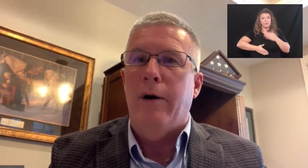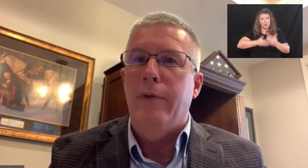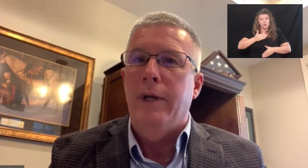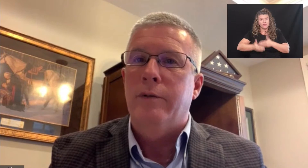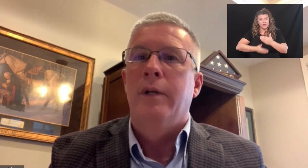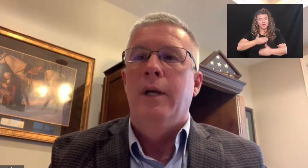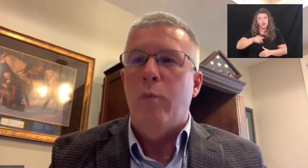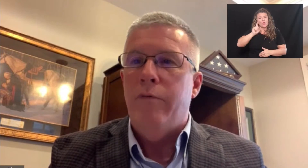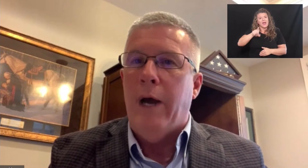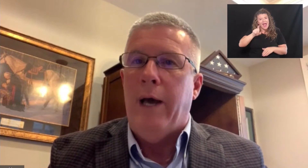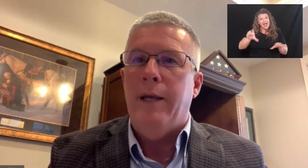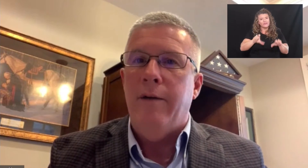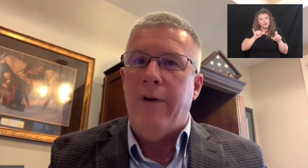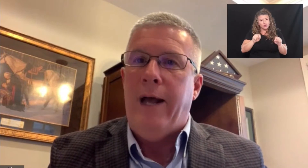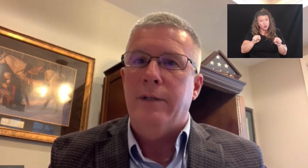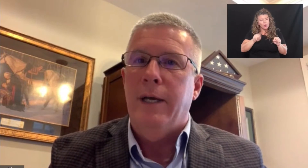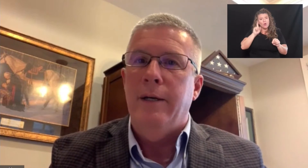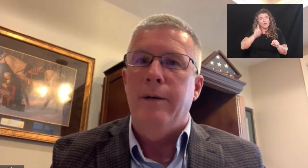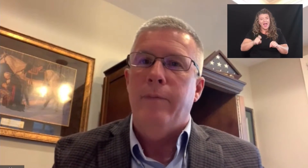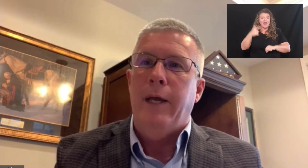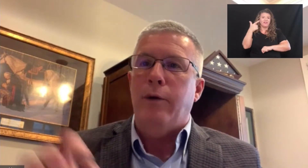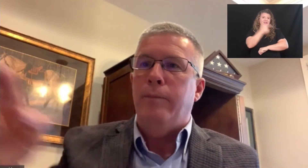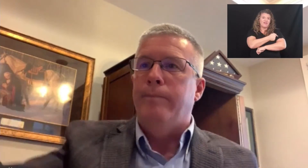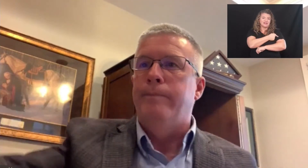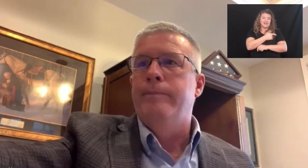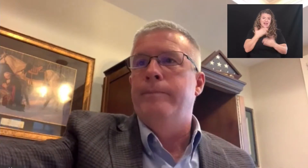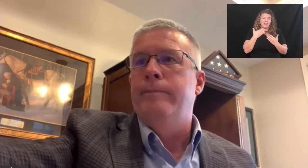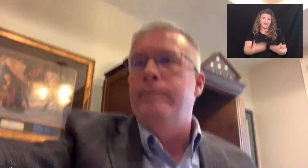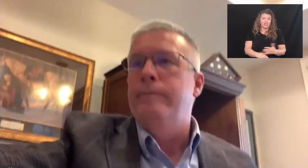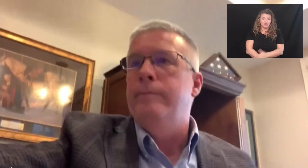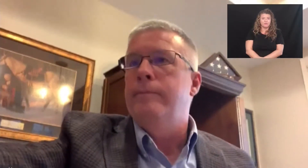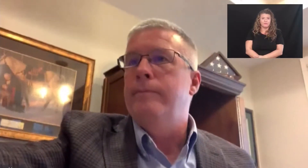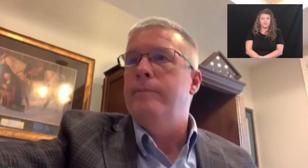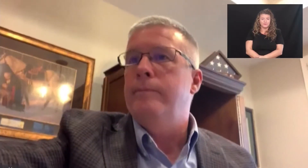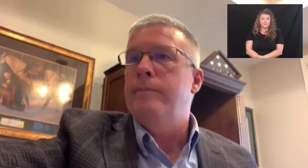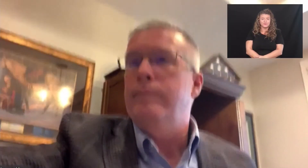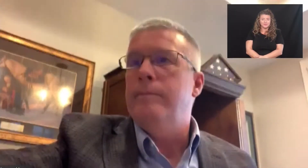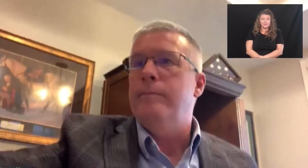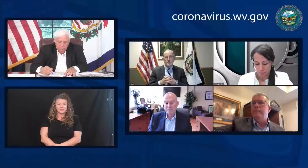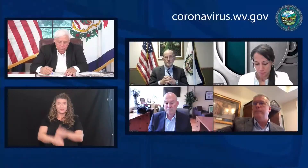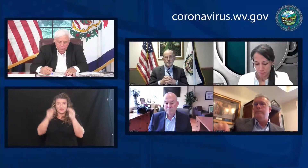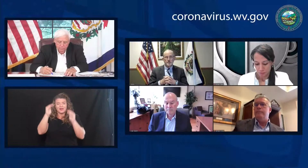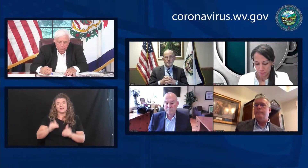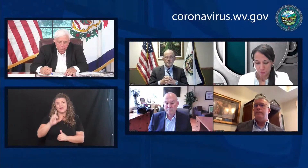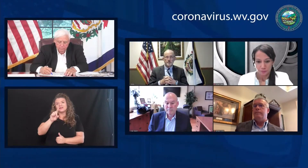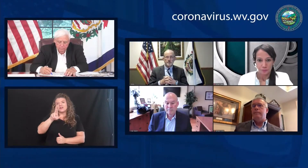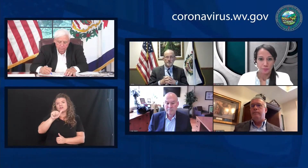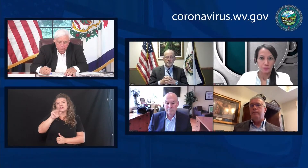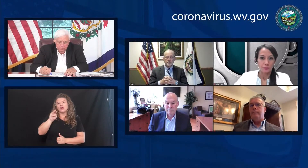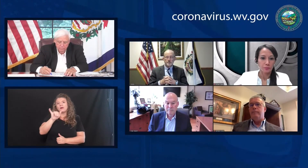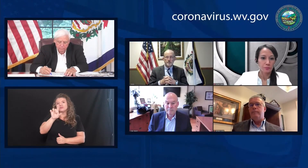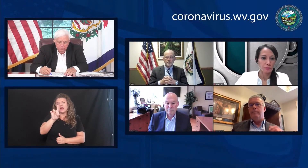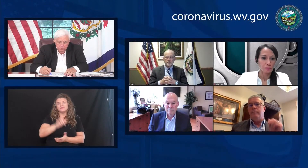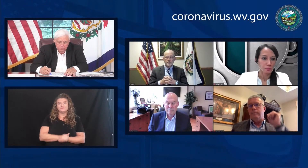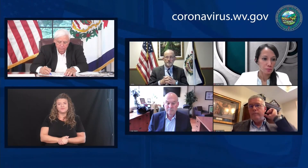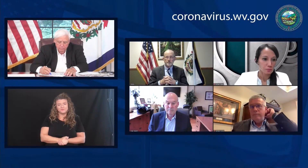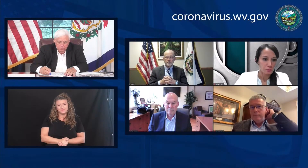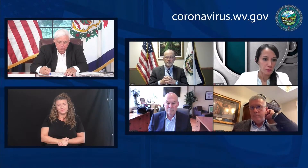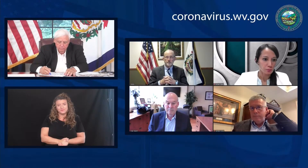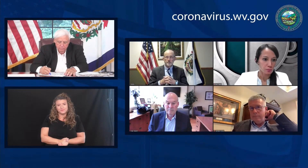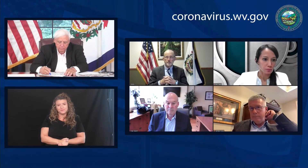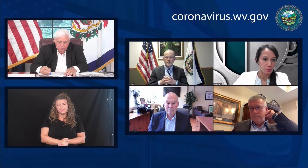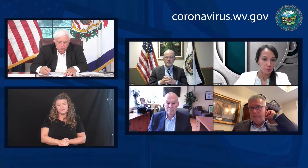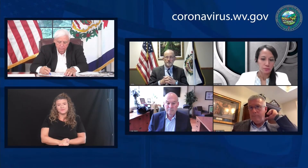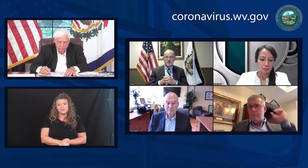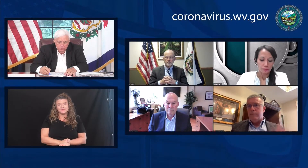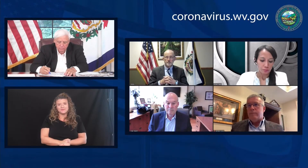to get on this. We've got to get vaccinated. Thank you. Thank you, sir. Next to Dr. Ayn Amjad, our State Health Officer.